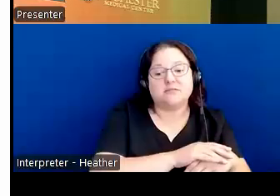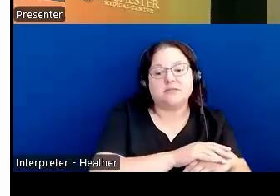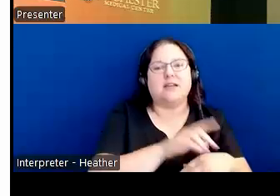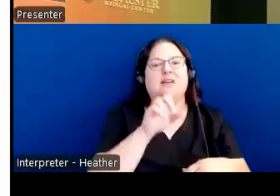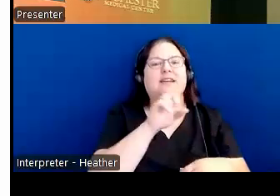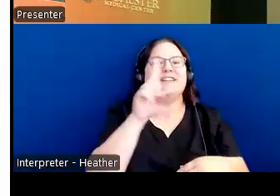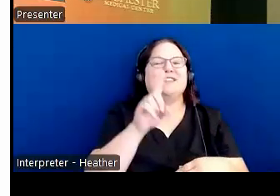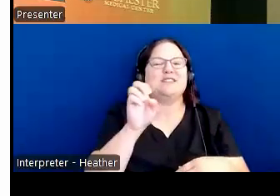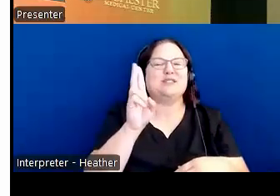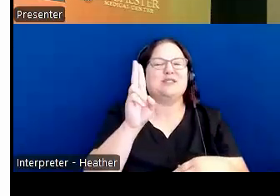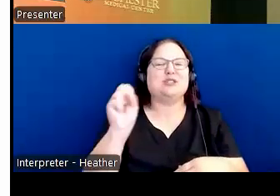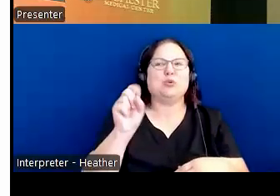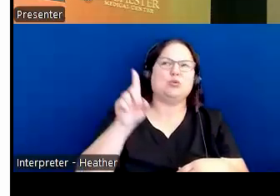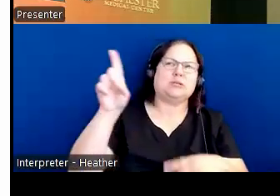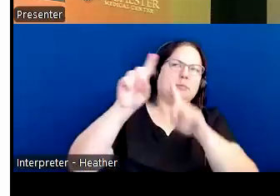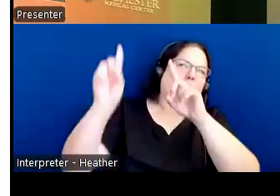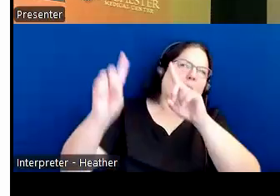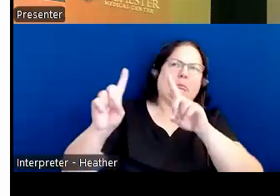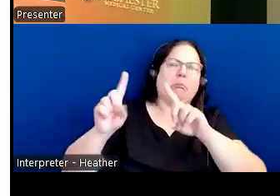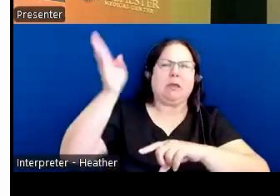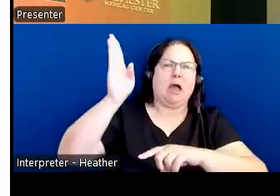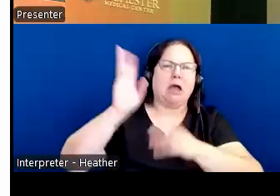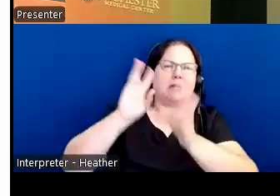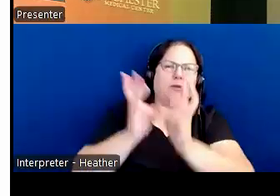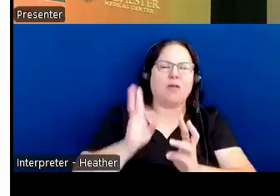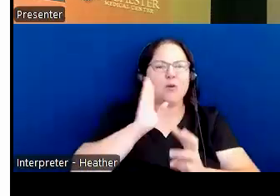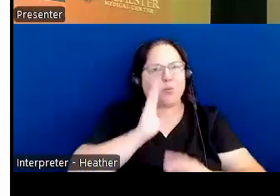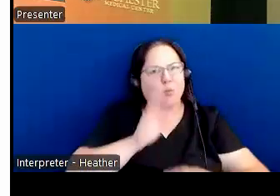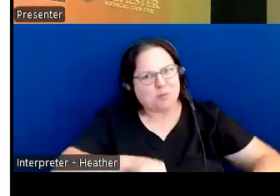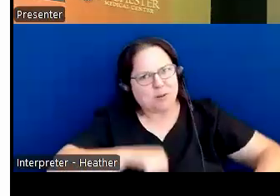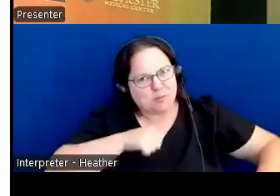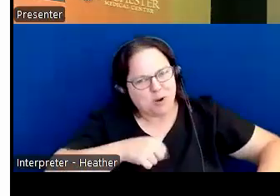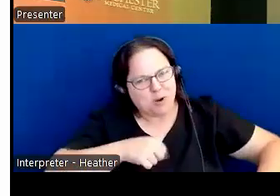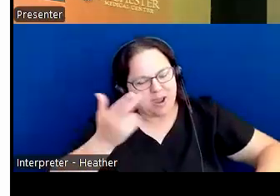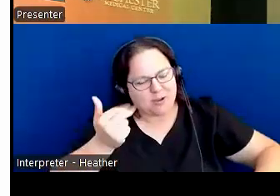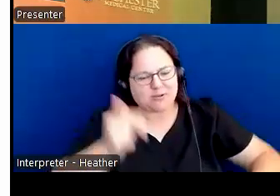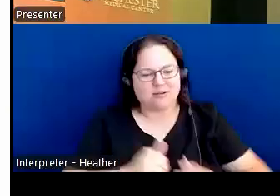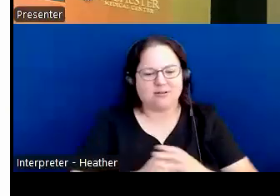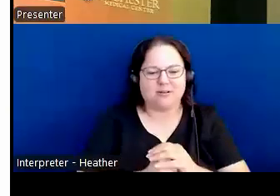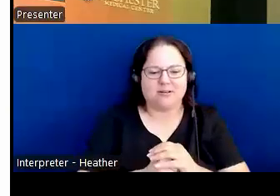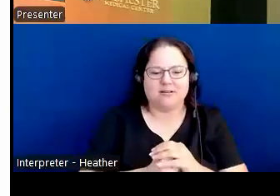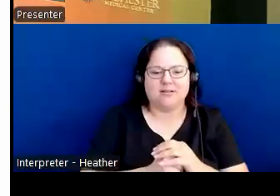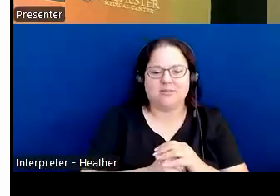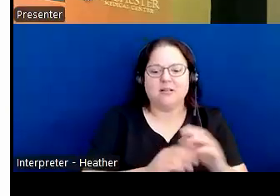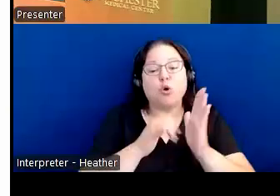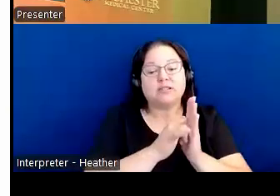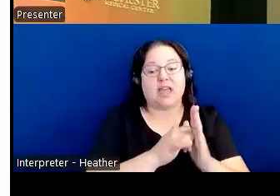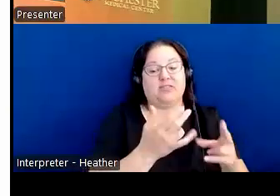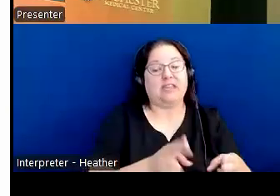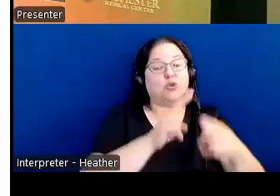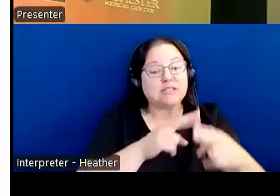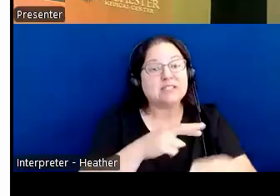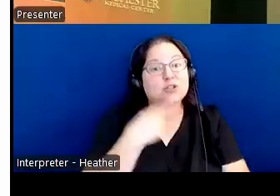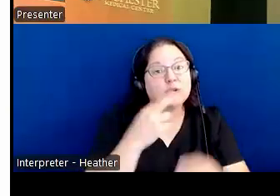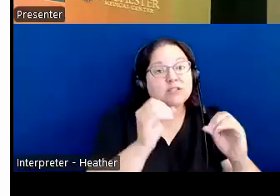showed that increasing the risk of no-shows increases the risk of overdose, and decreasing the number of no-shows